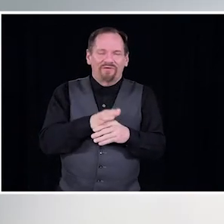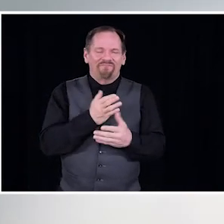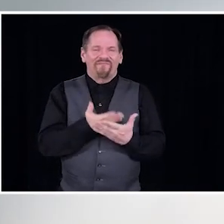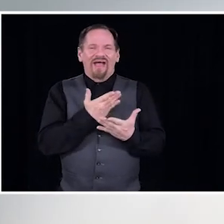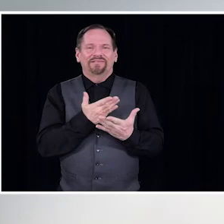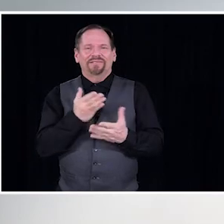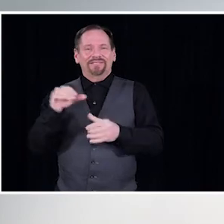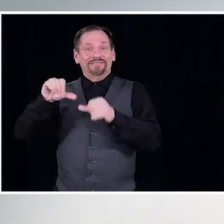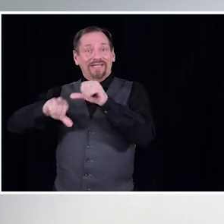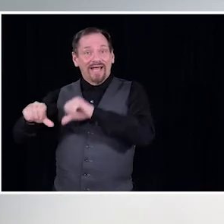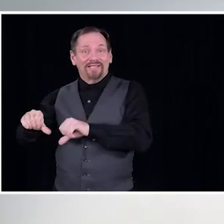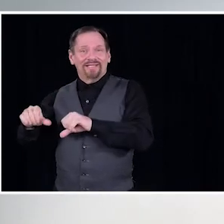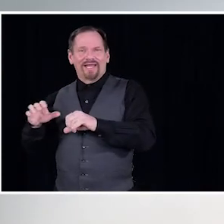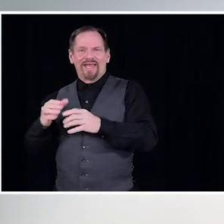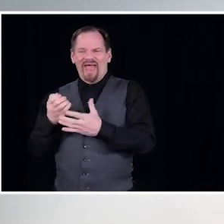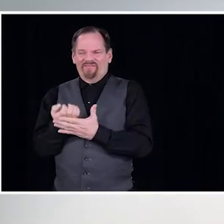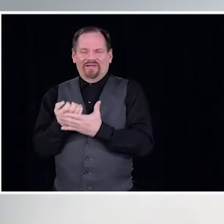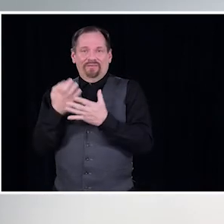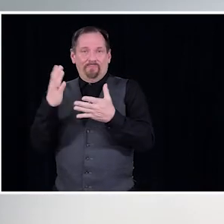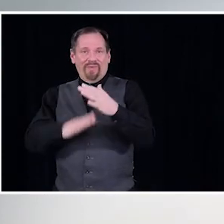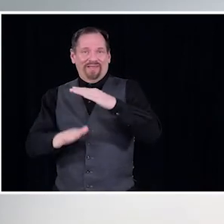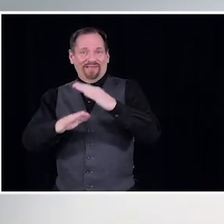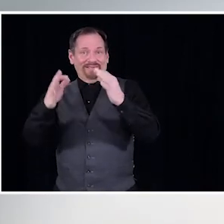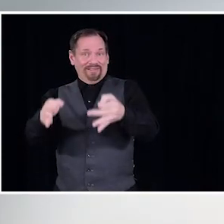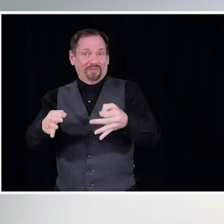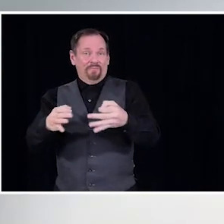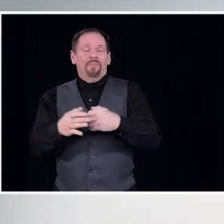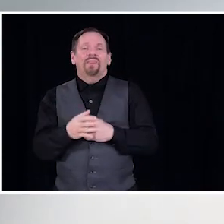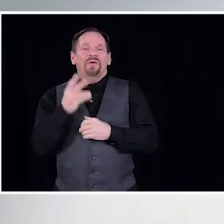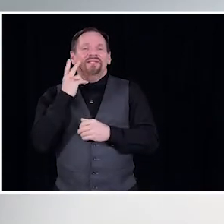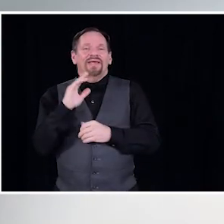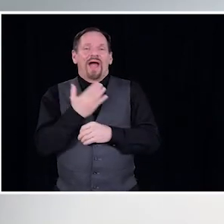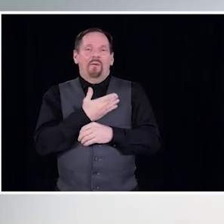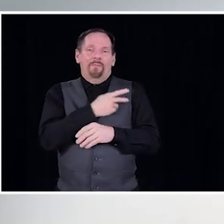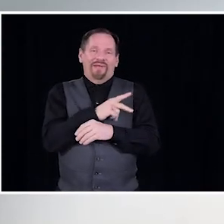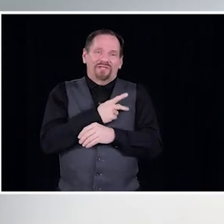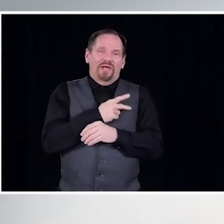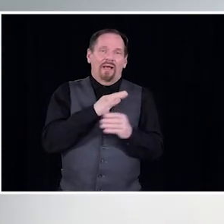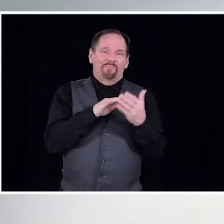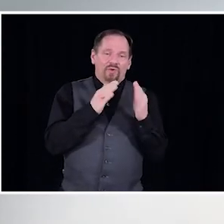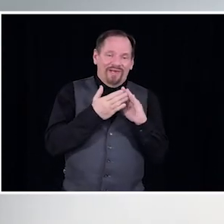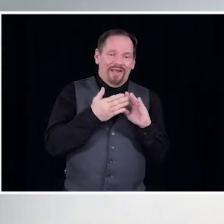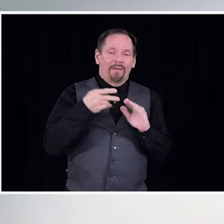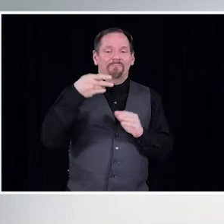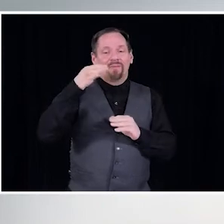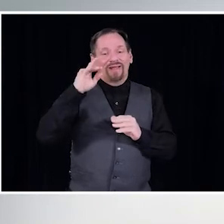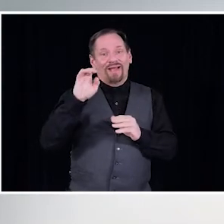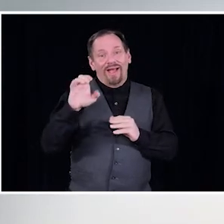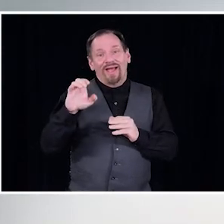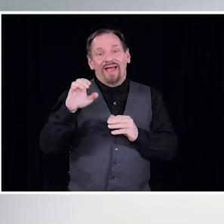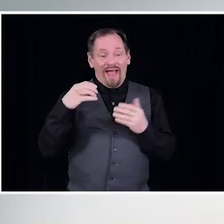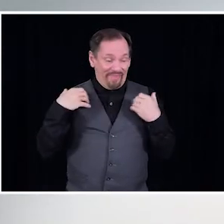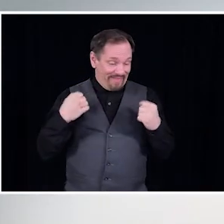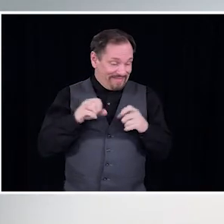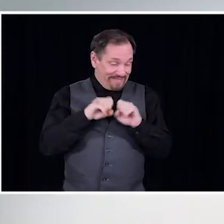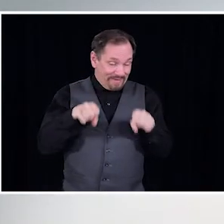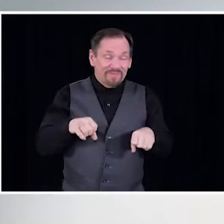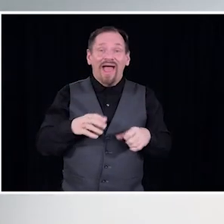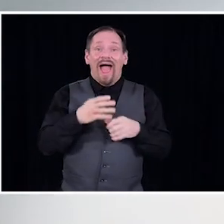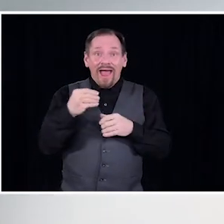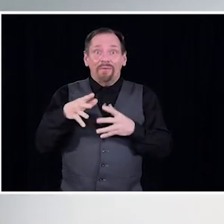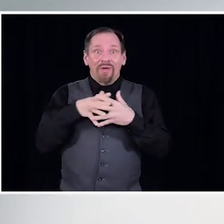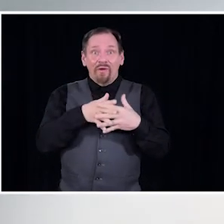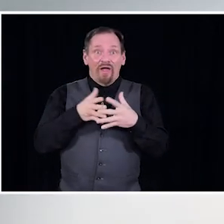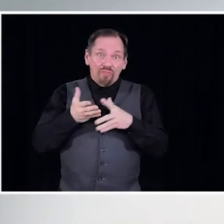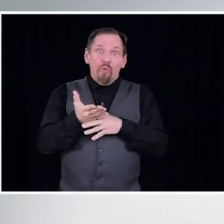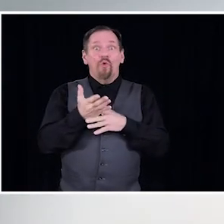to science, and evidence-based decision-making will see our patients, our communities, our public health systems, and our country through this